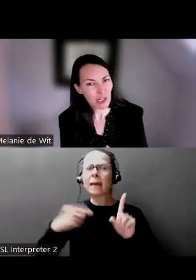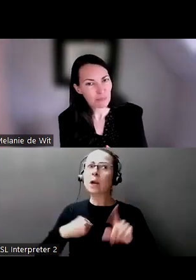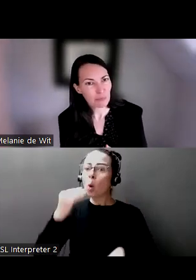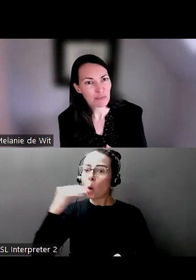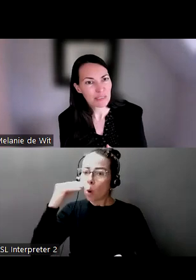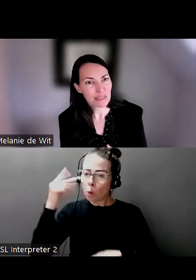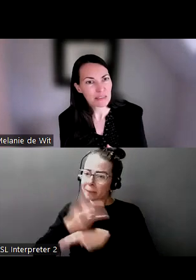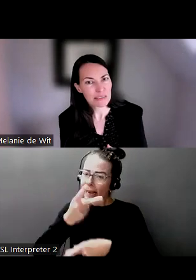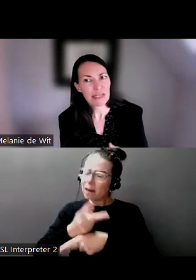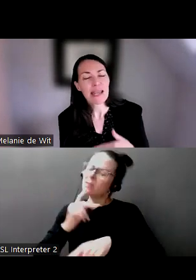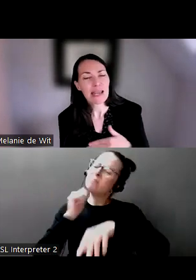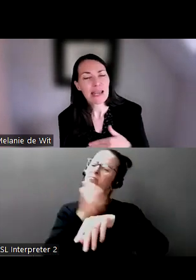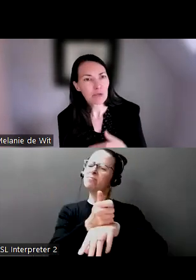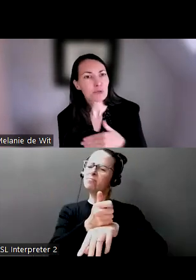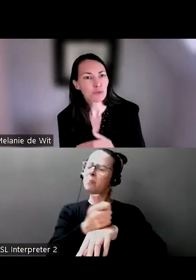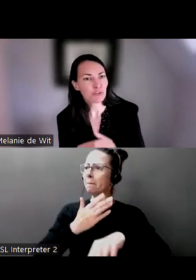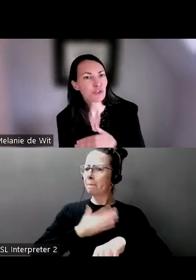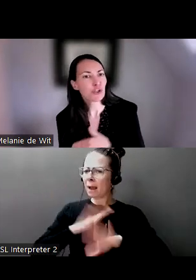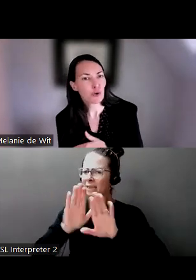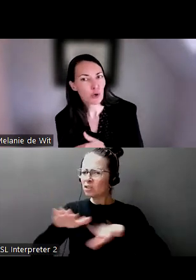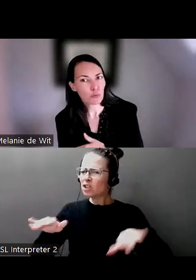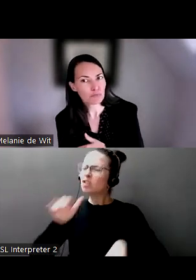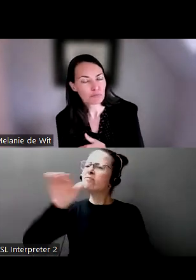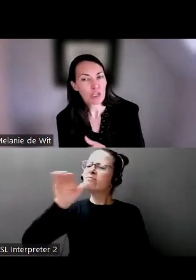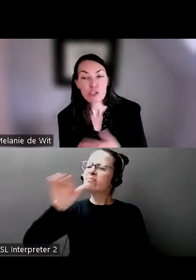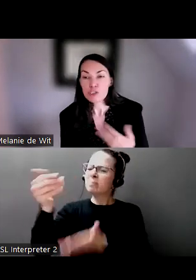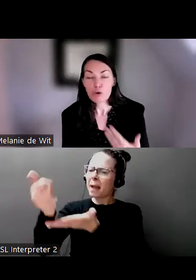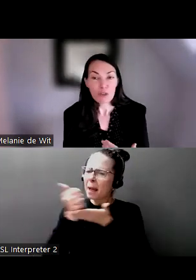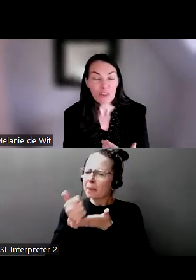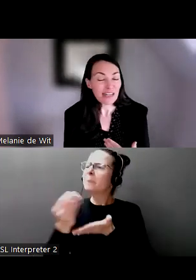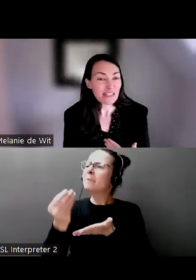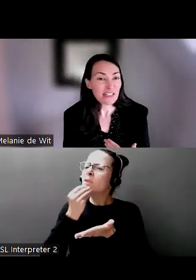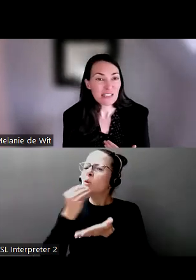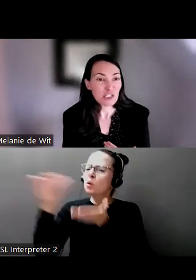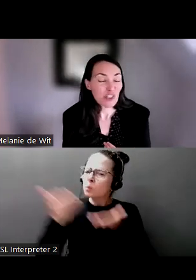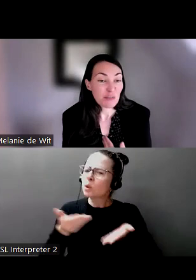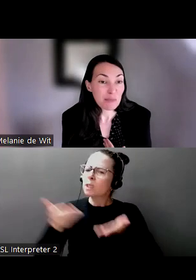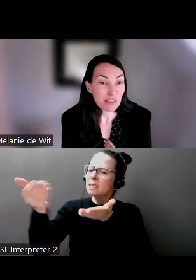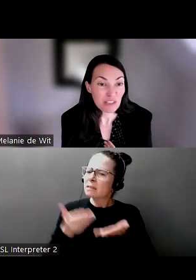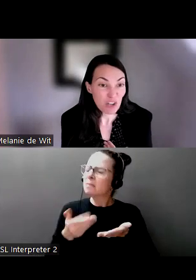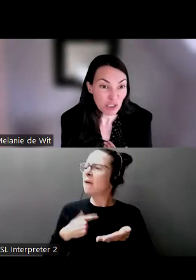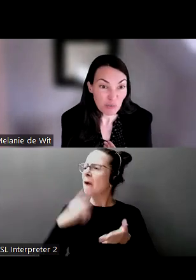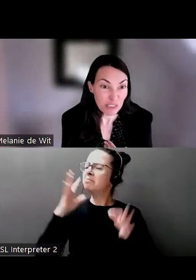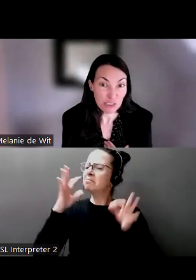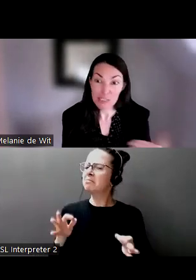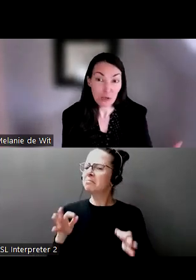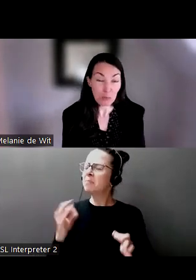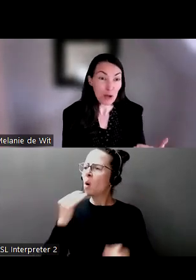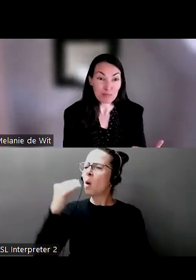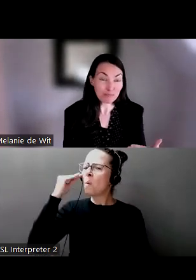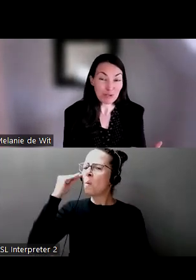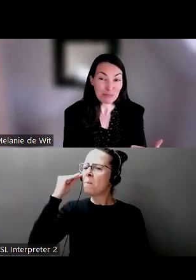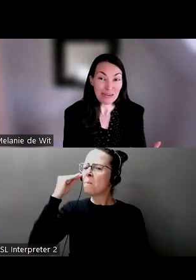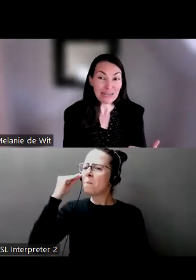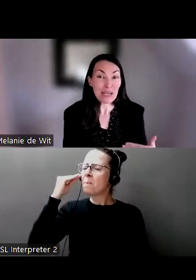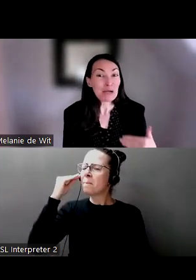can help me with meals, and I would prefer to go home. So that is a decision that maybe the doctor wishes his own